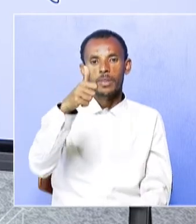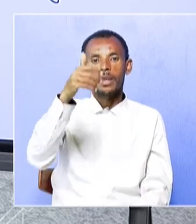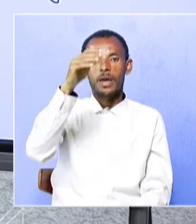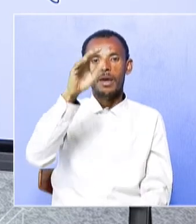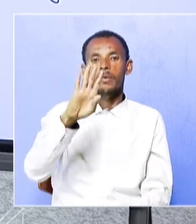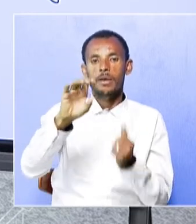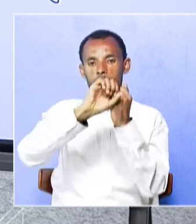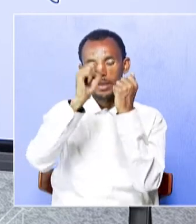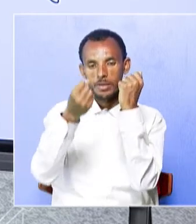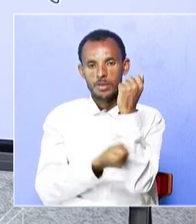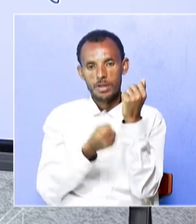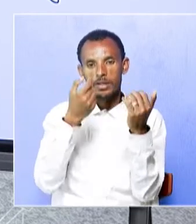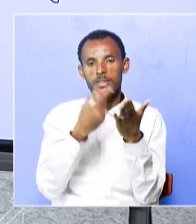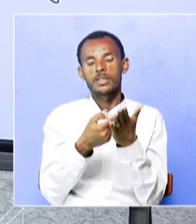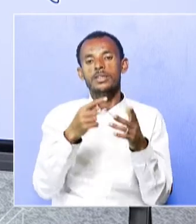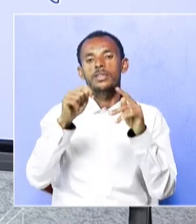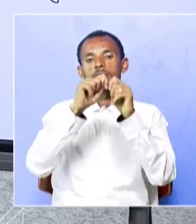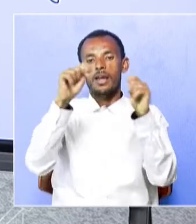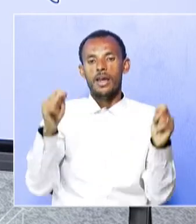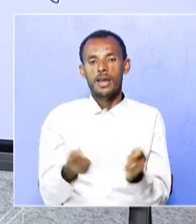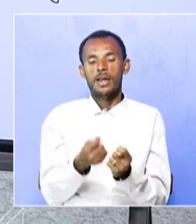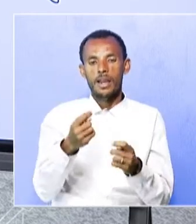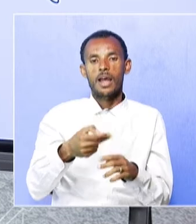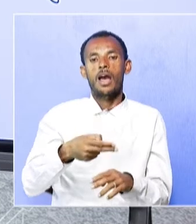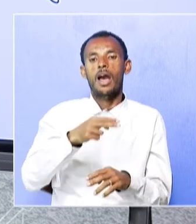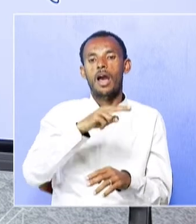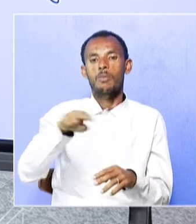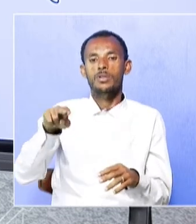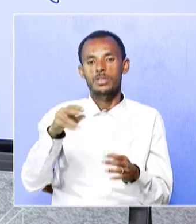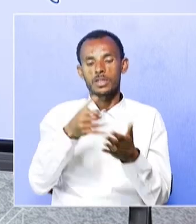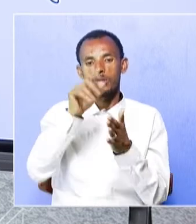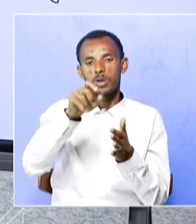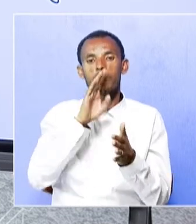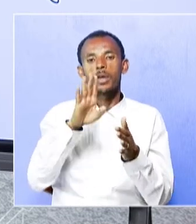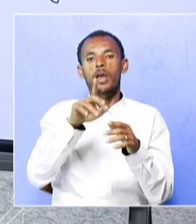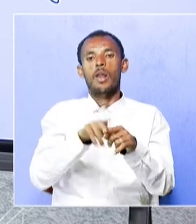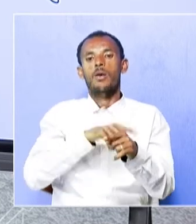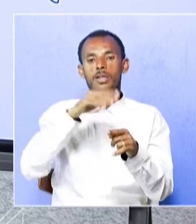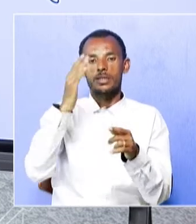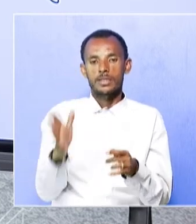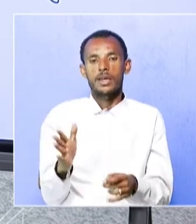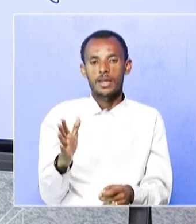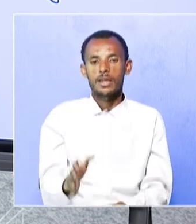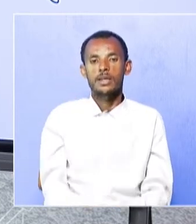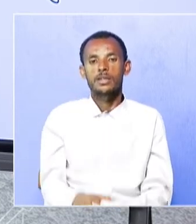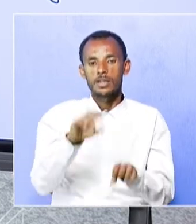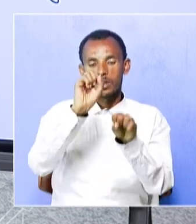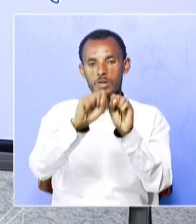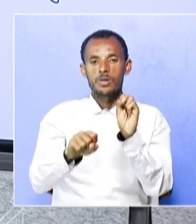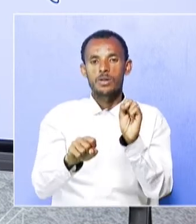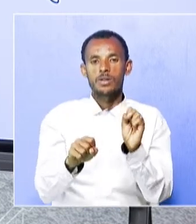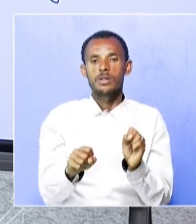based on this triangle ABC, AB is the hypotenuse. So it should be the longest side, right? So